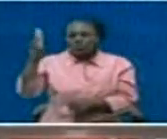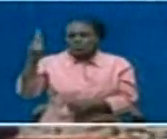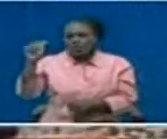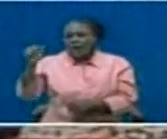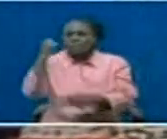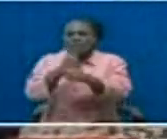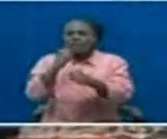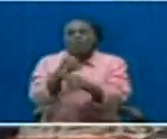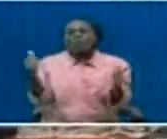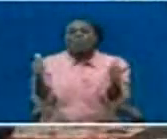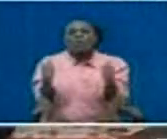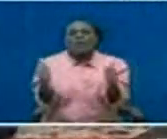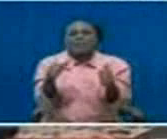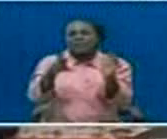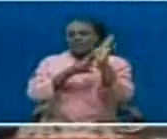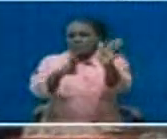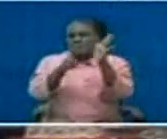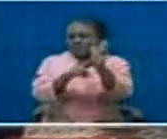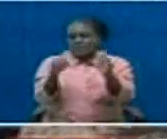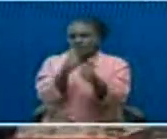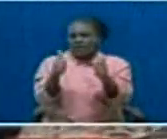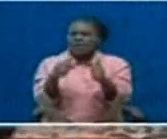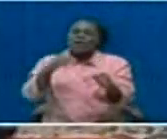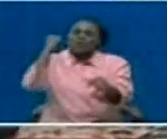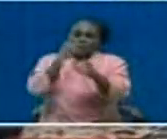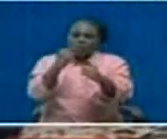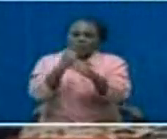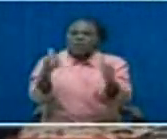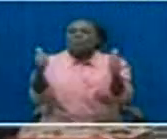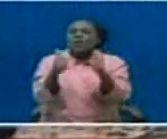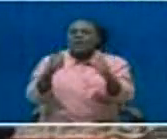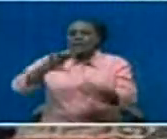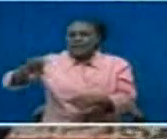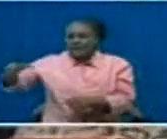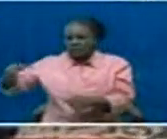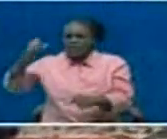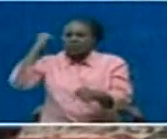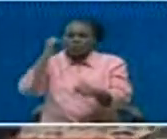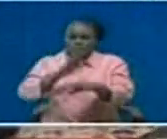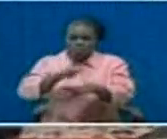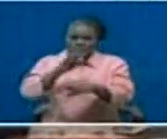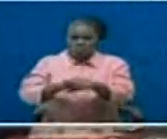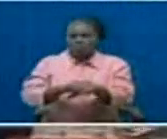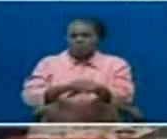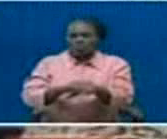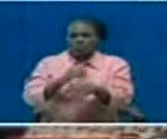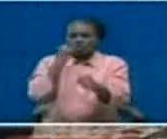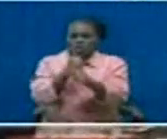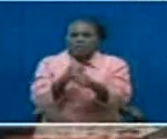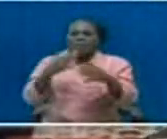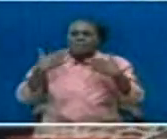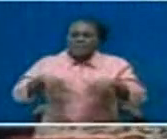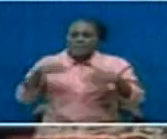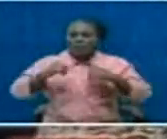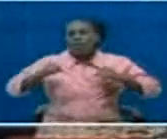performed very, very well. Mm. Are they representing you all well? They are doing very, very well in the county. They have done a lot of good work. And the people are admiring.